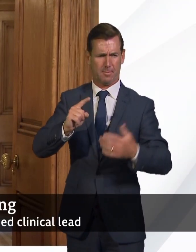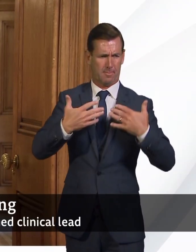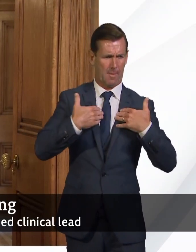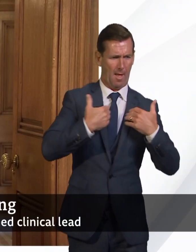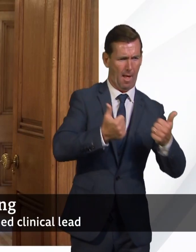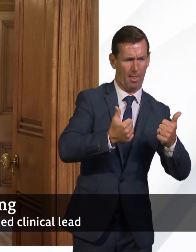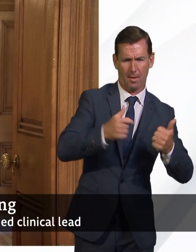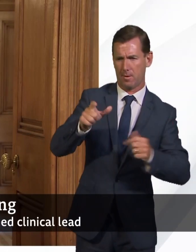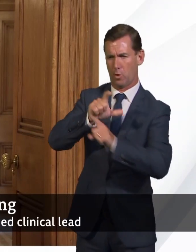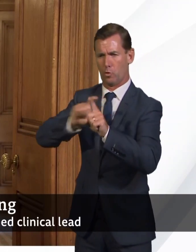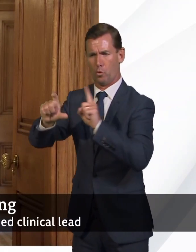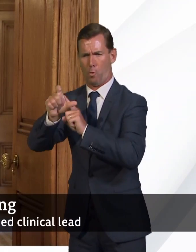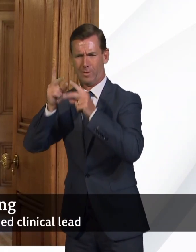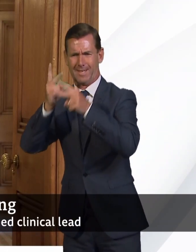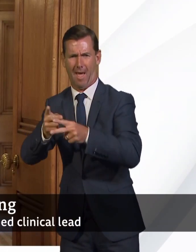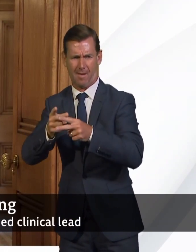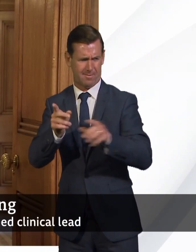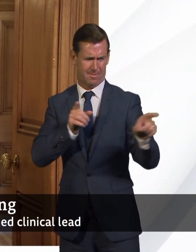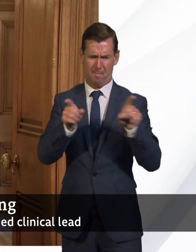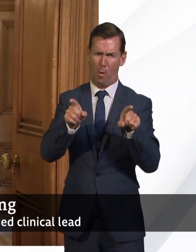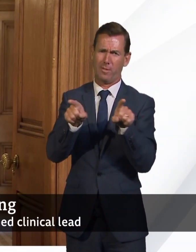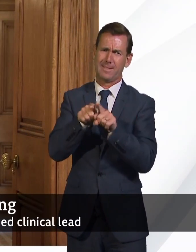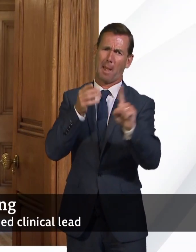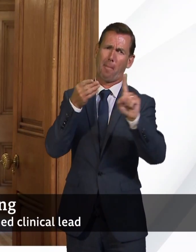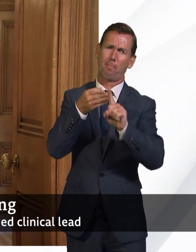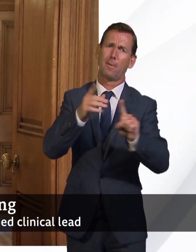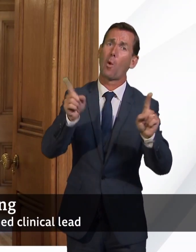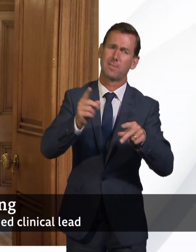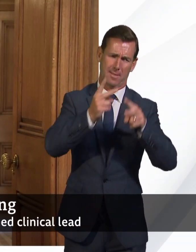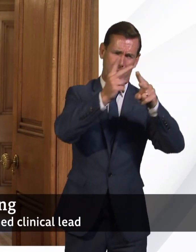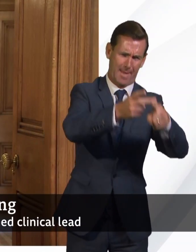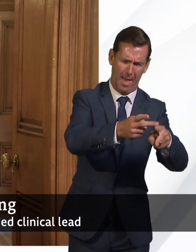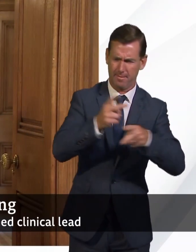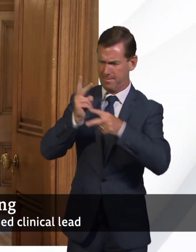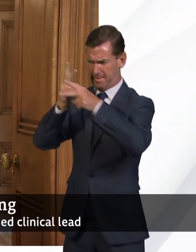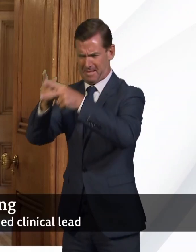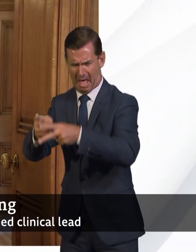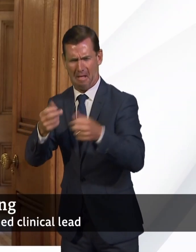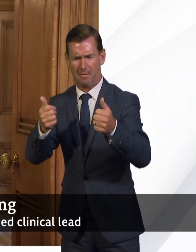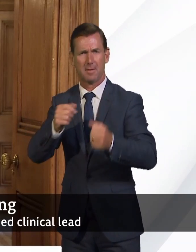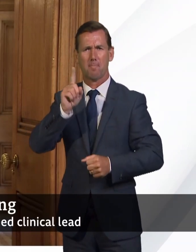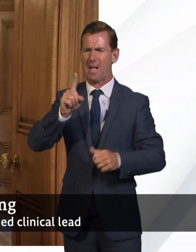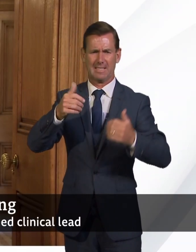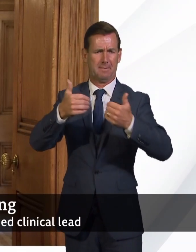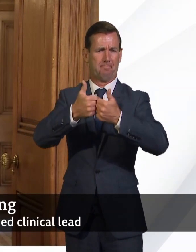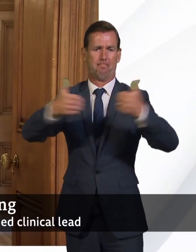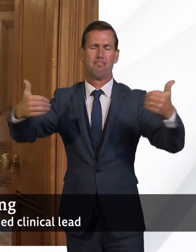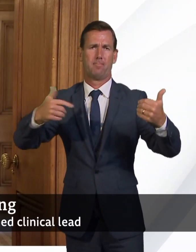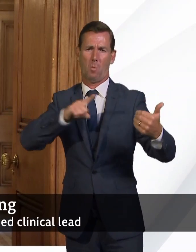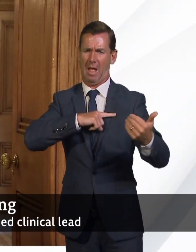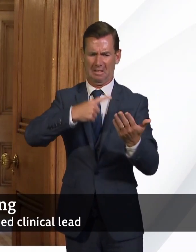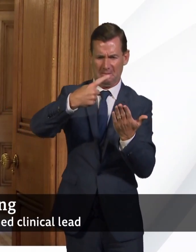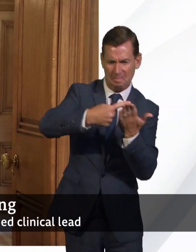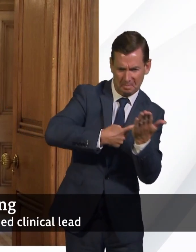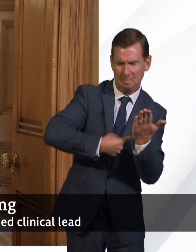mission to care for people. But too often in the past, bureaucracy has held them apart.